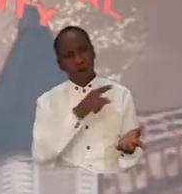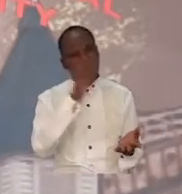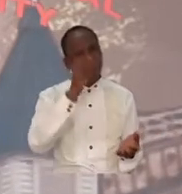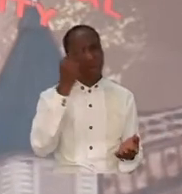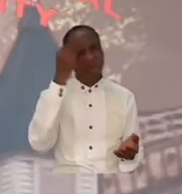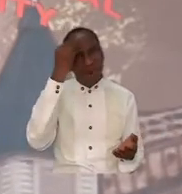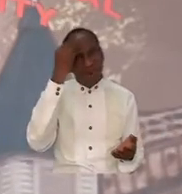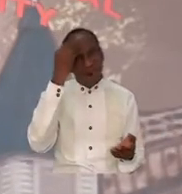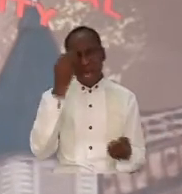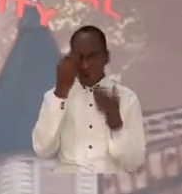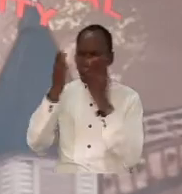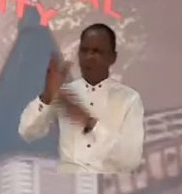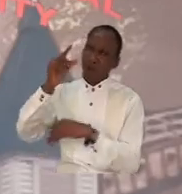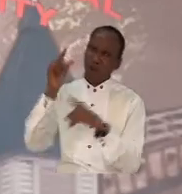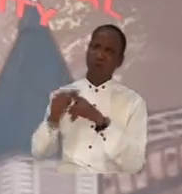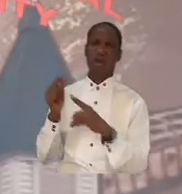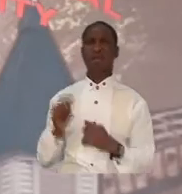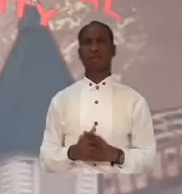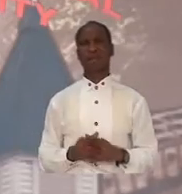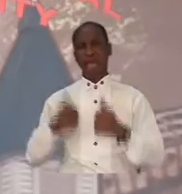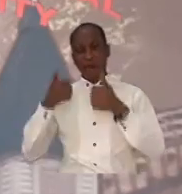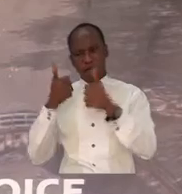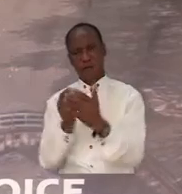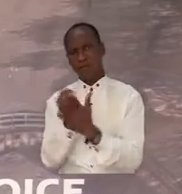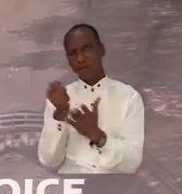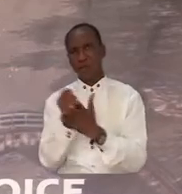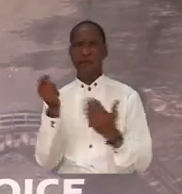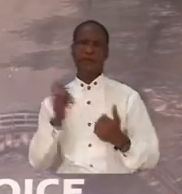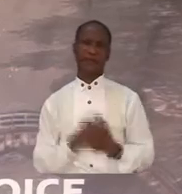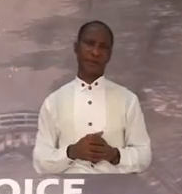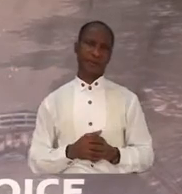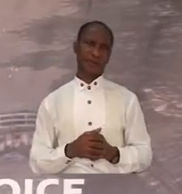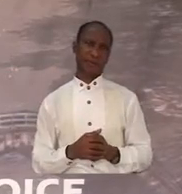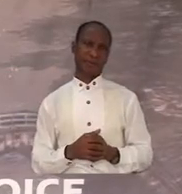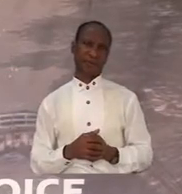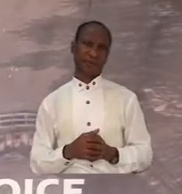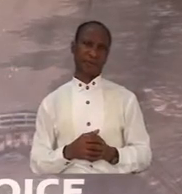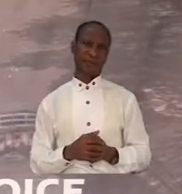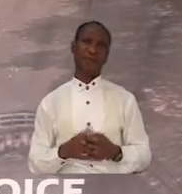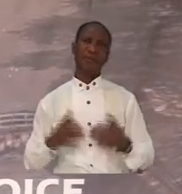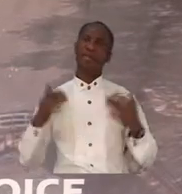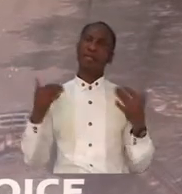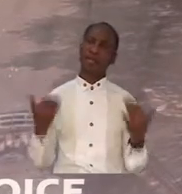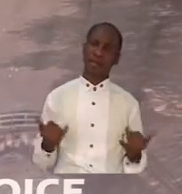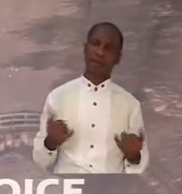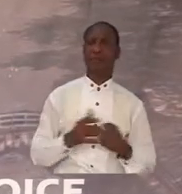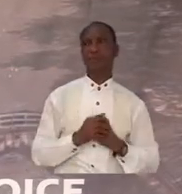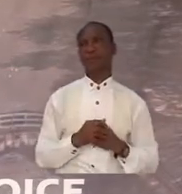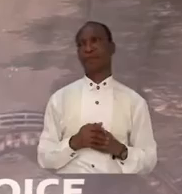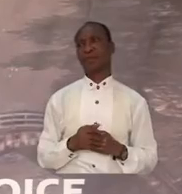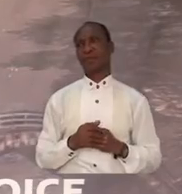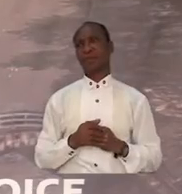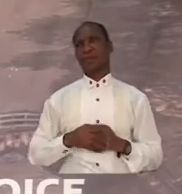den etie yankopon ase afei ye bedroom pempenso obi